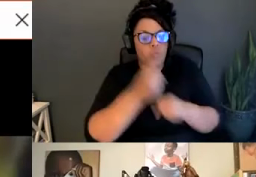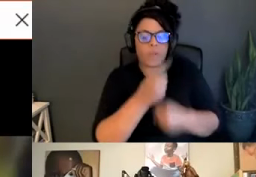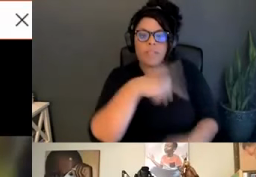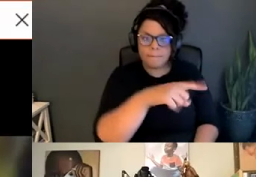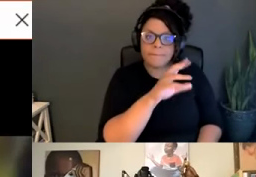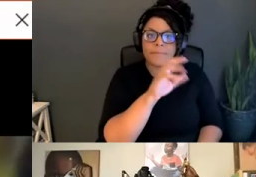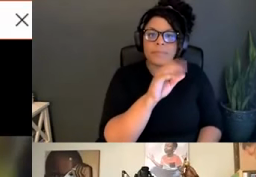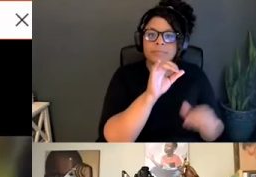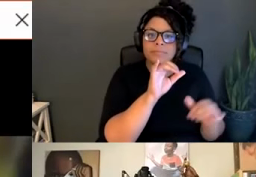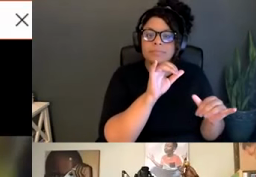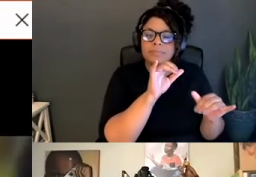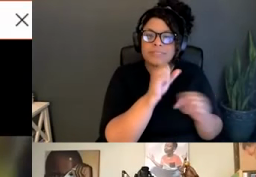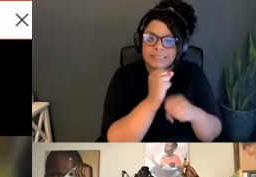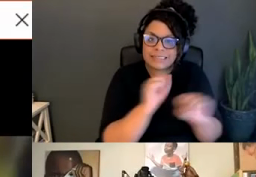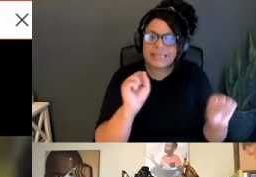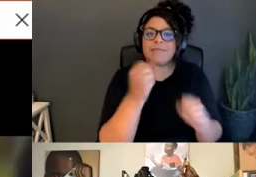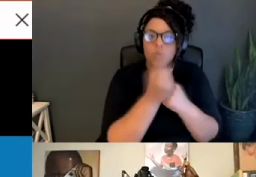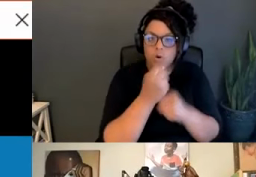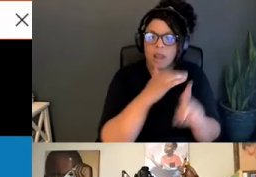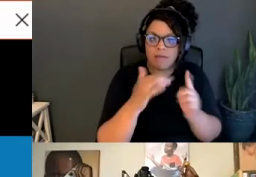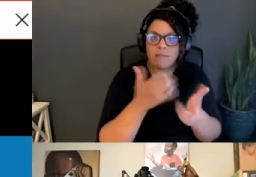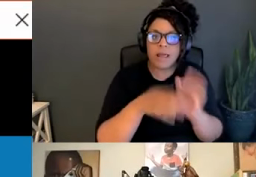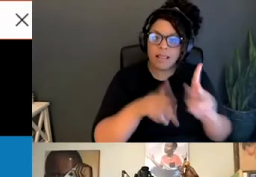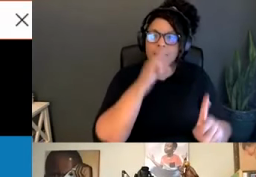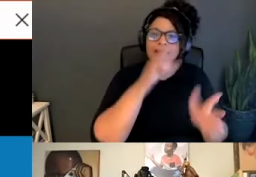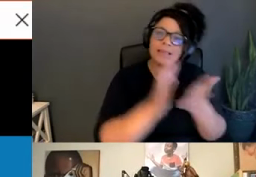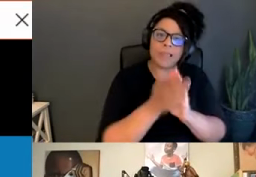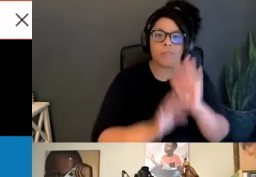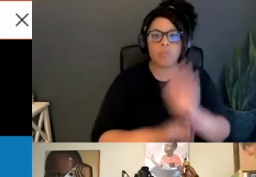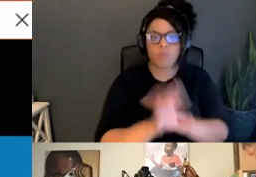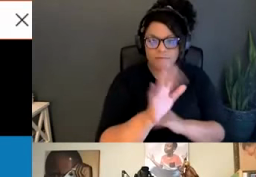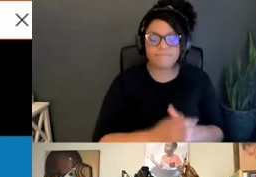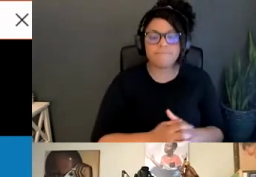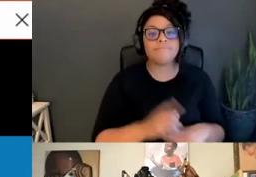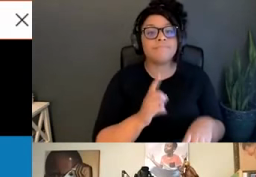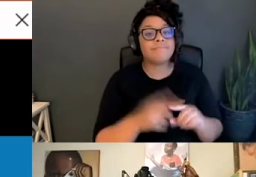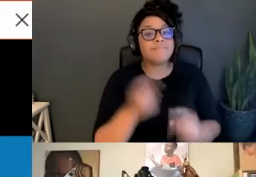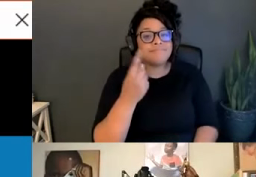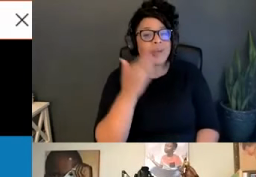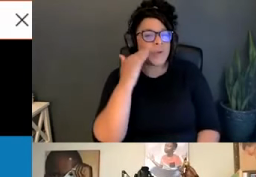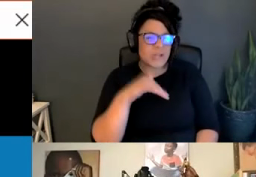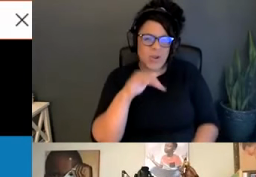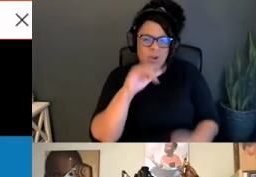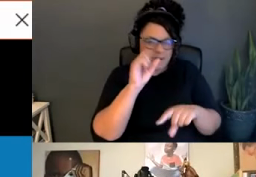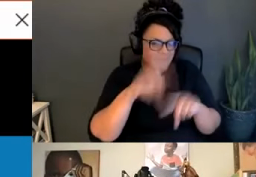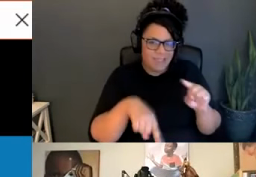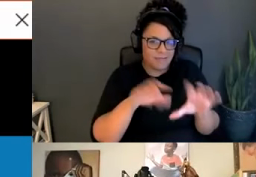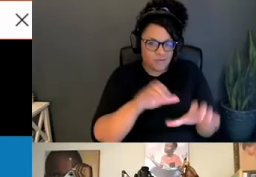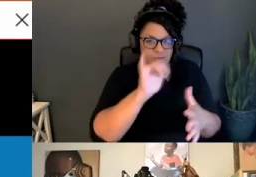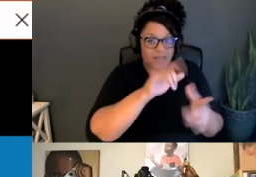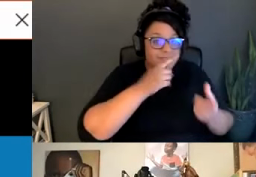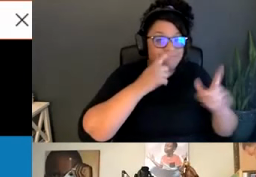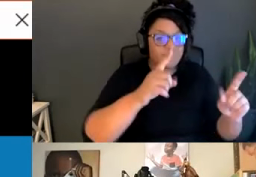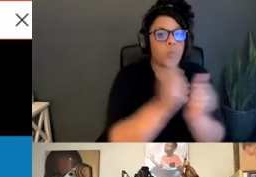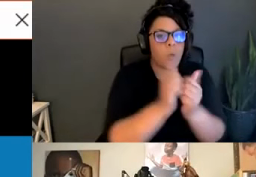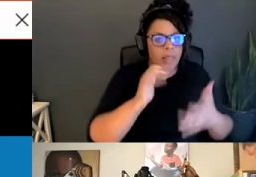supportive environments that will allow them to thrive. But we know that we're not going to be able to do that without abolishing